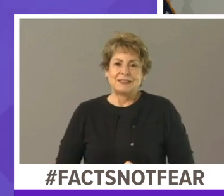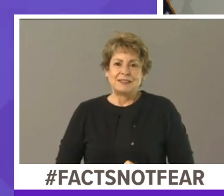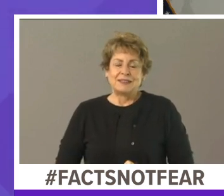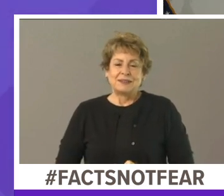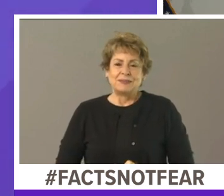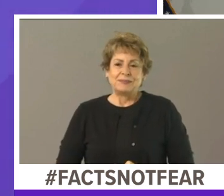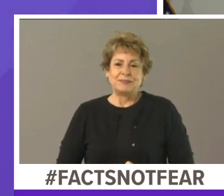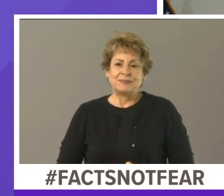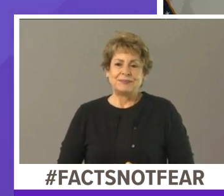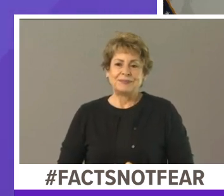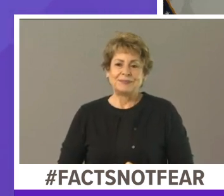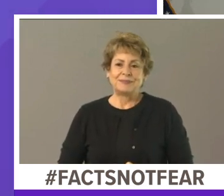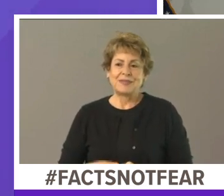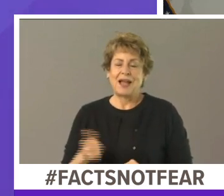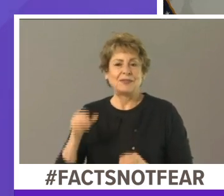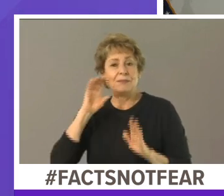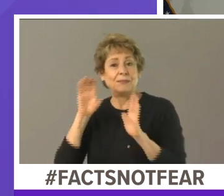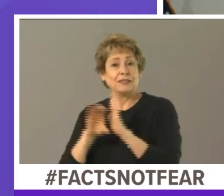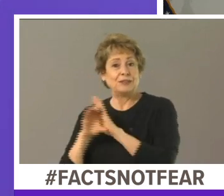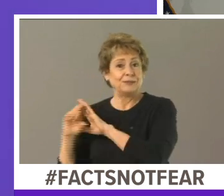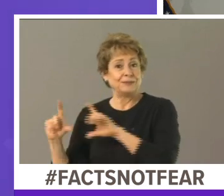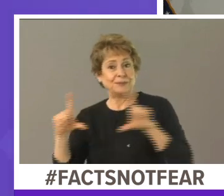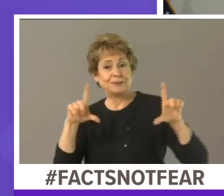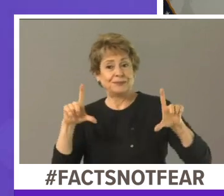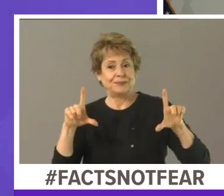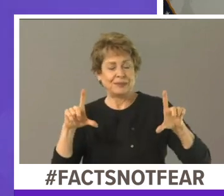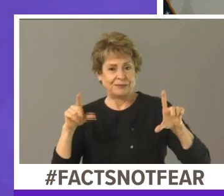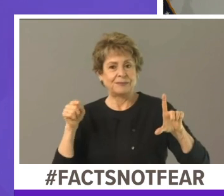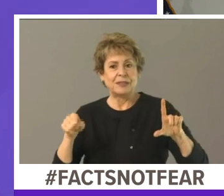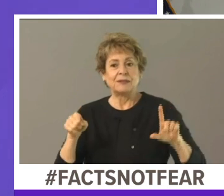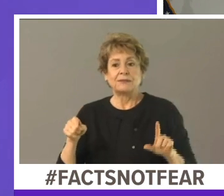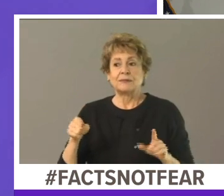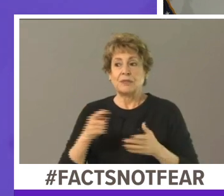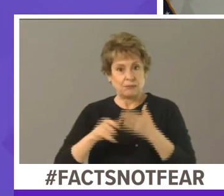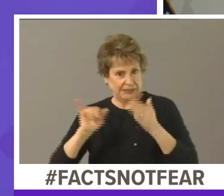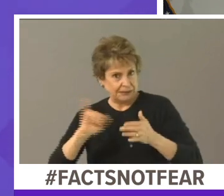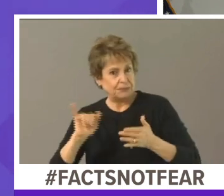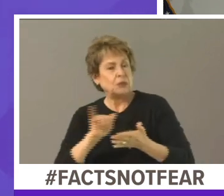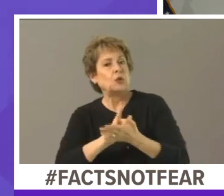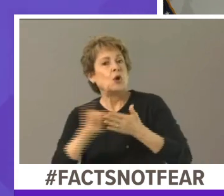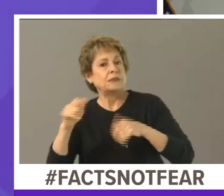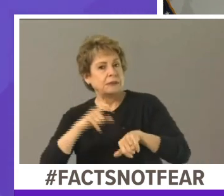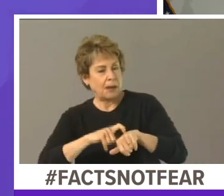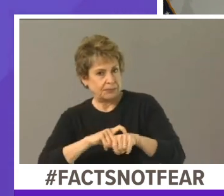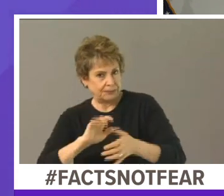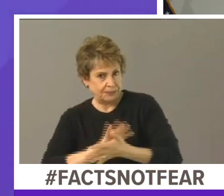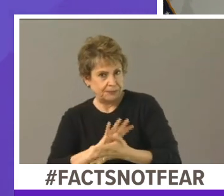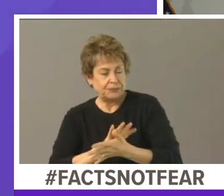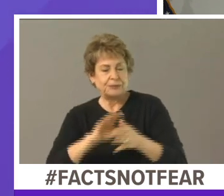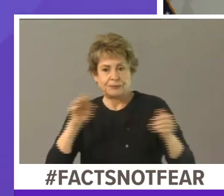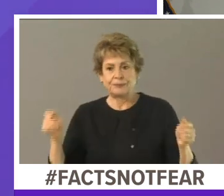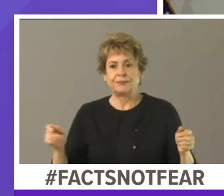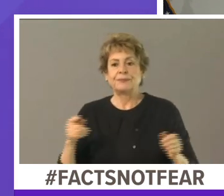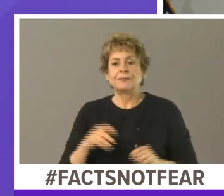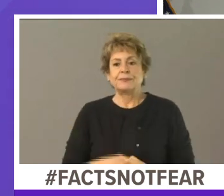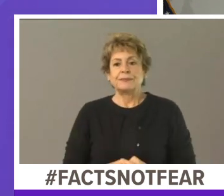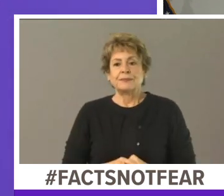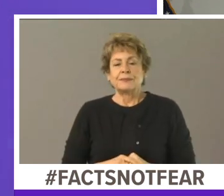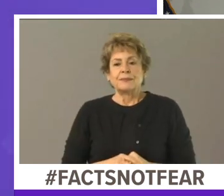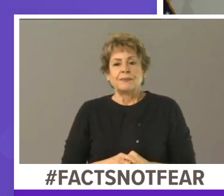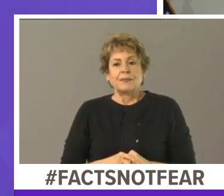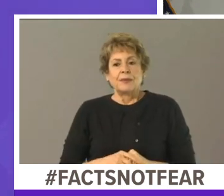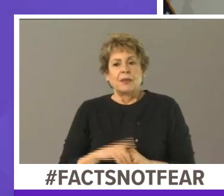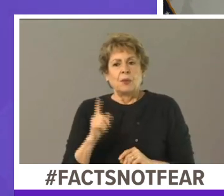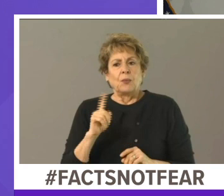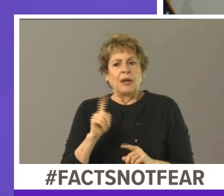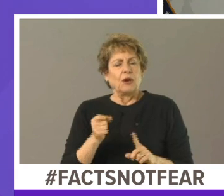This is another graphic in the Times that shows where new cases are increasing. For weeks and